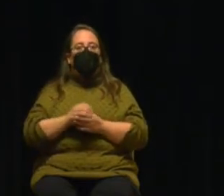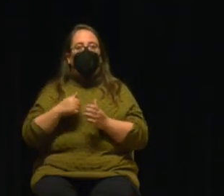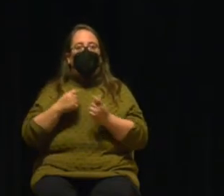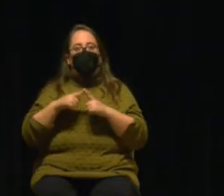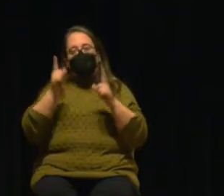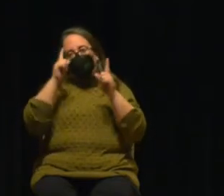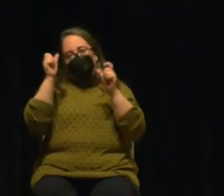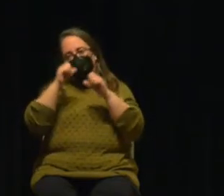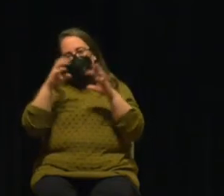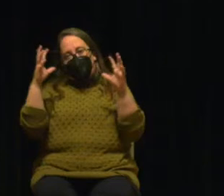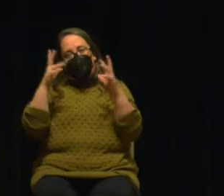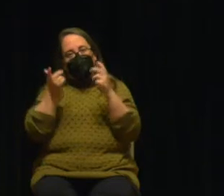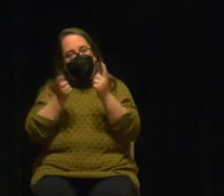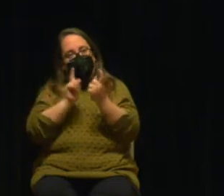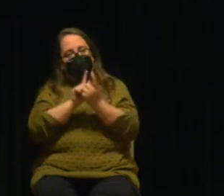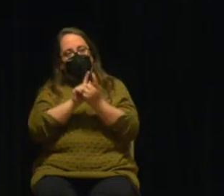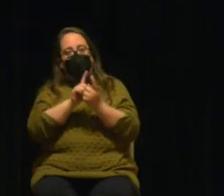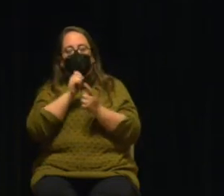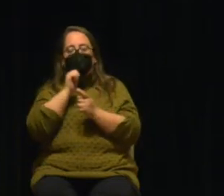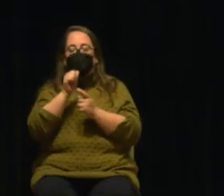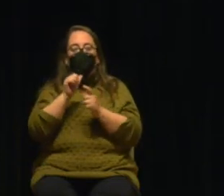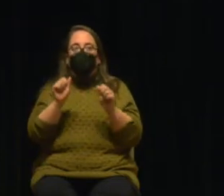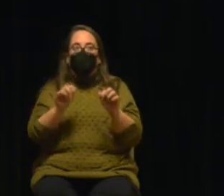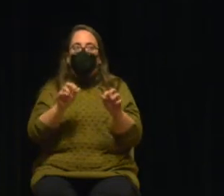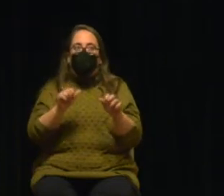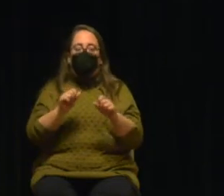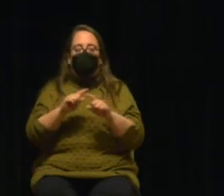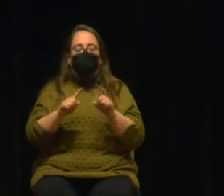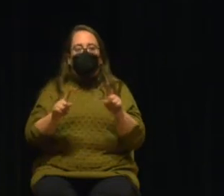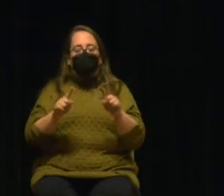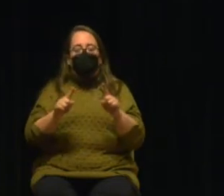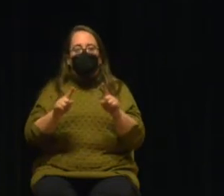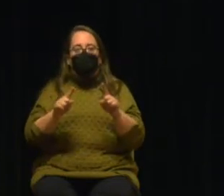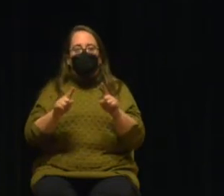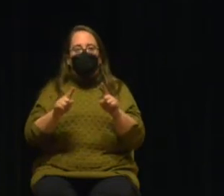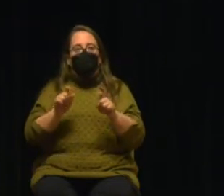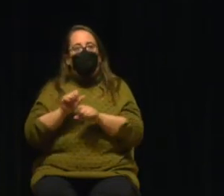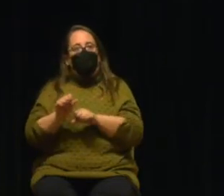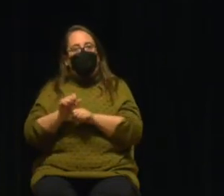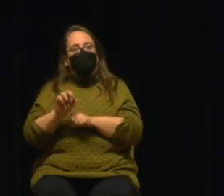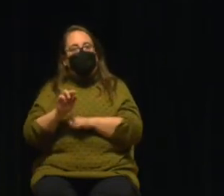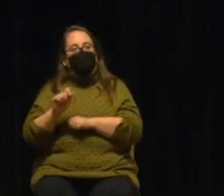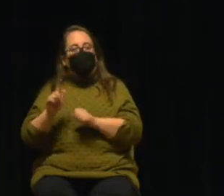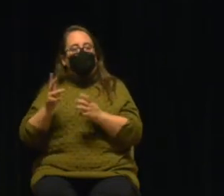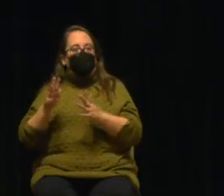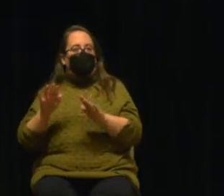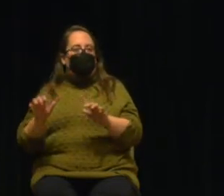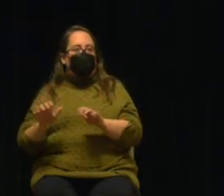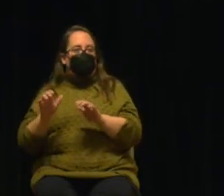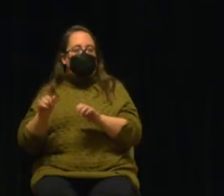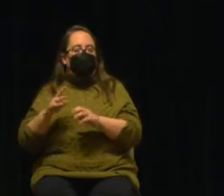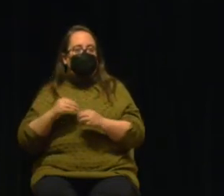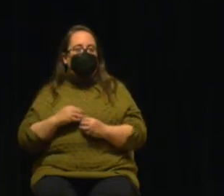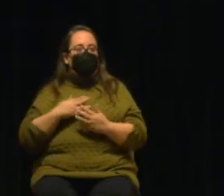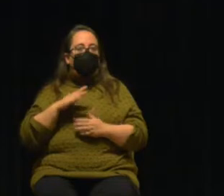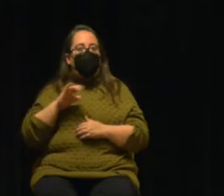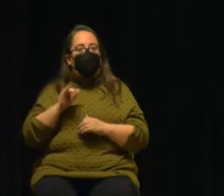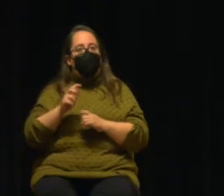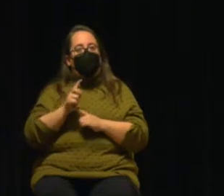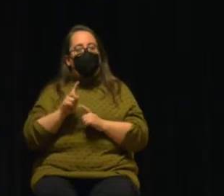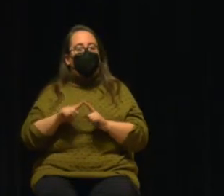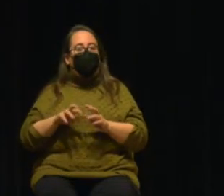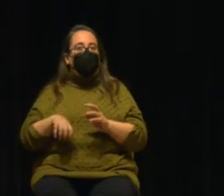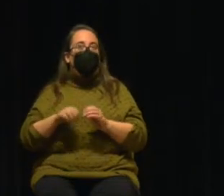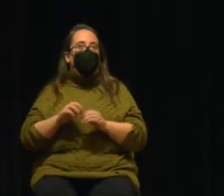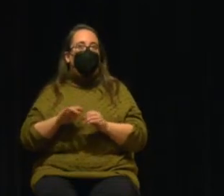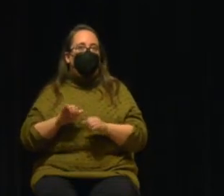this moment of reconciliation as not a miracle, but instead as the product of work that Still was doing. He is inspired by this moment to do even